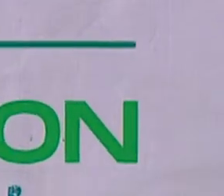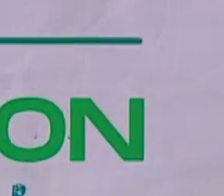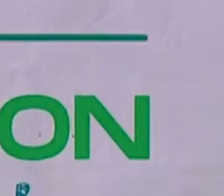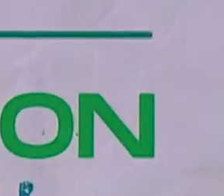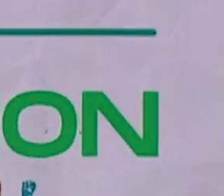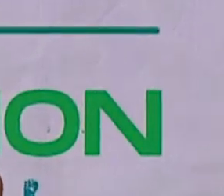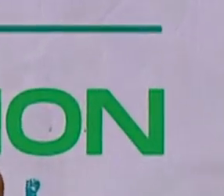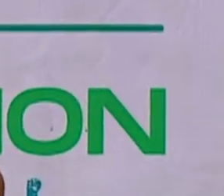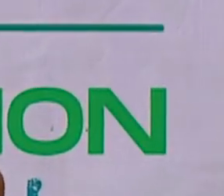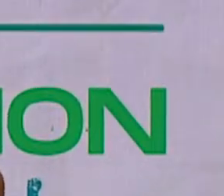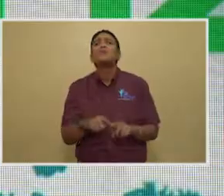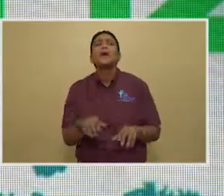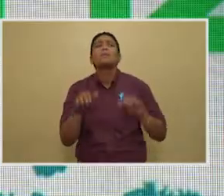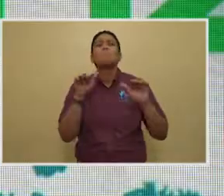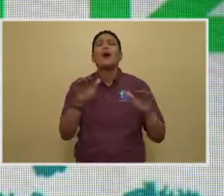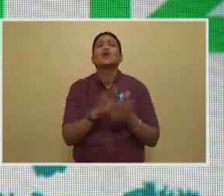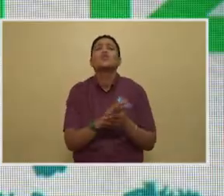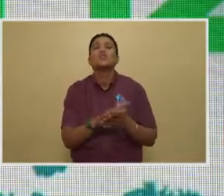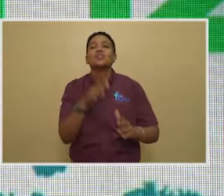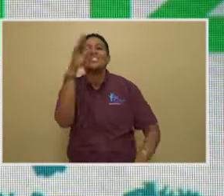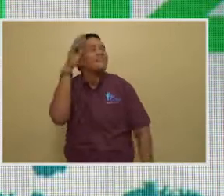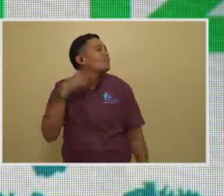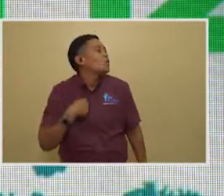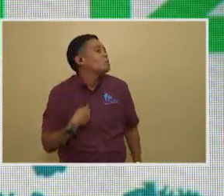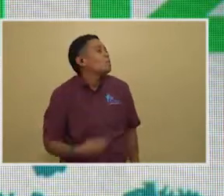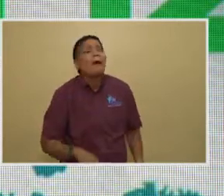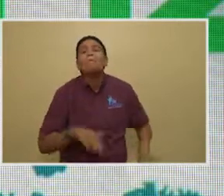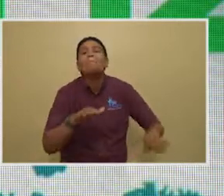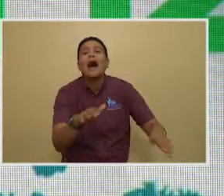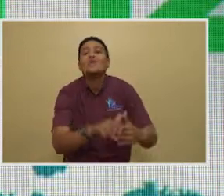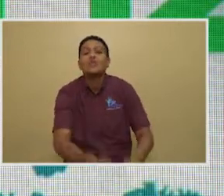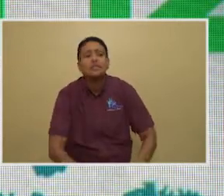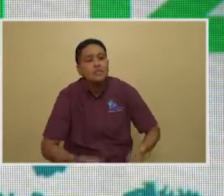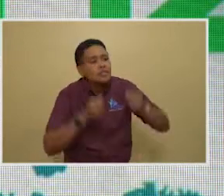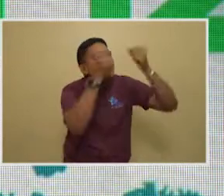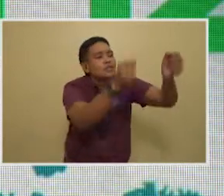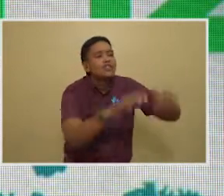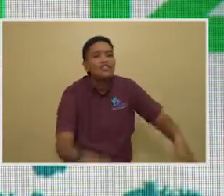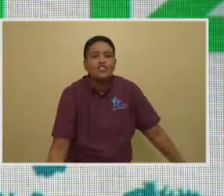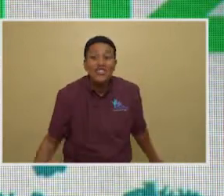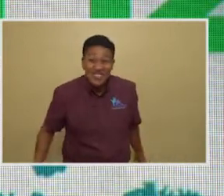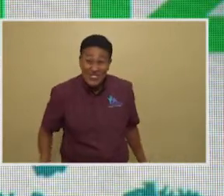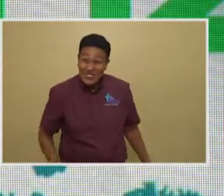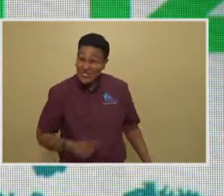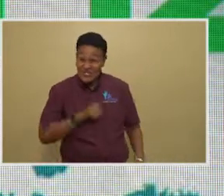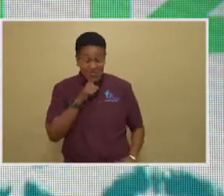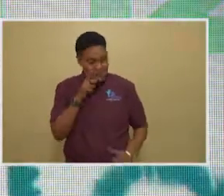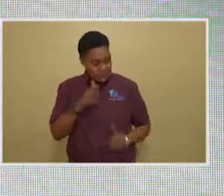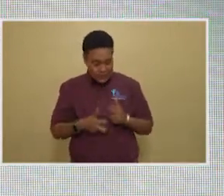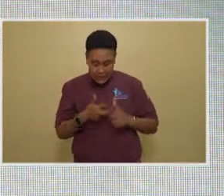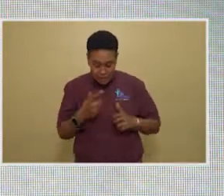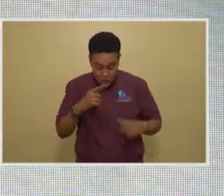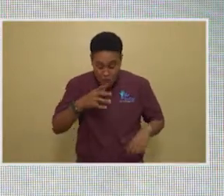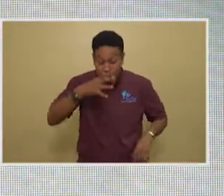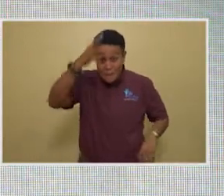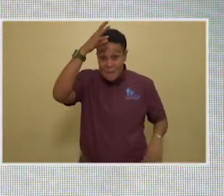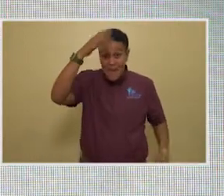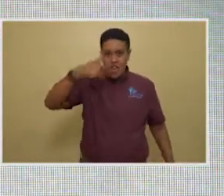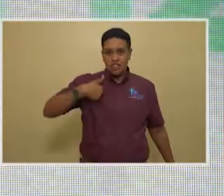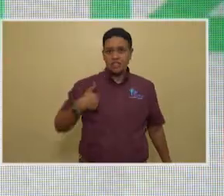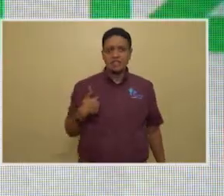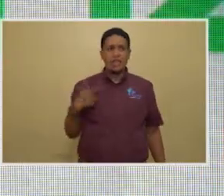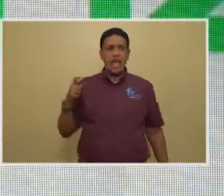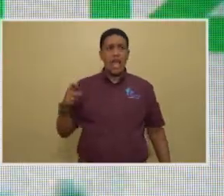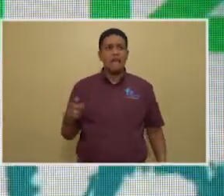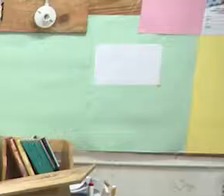of education stakeholders. He's calling on parents and teachers, especially those in the priority groups and those with comorbidities, to